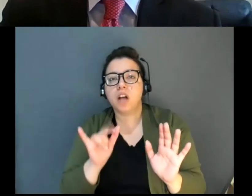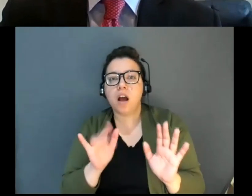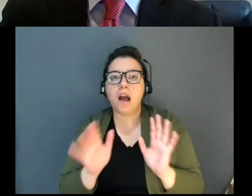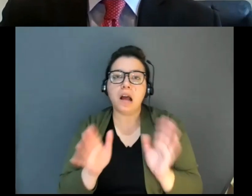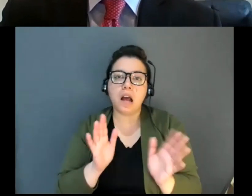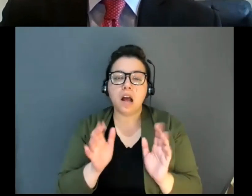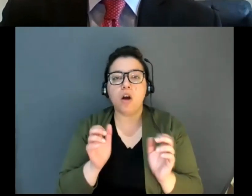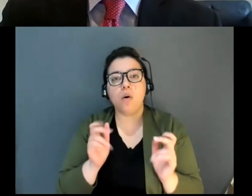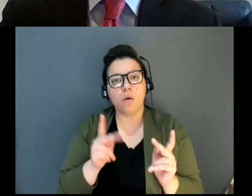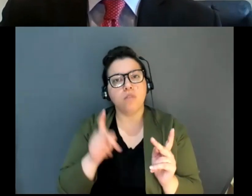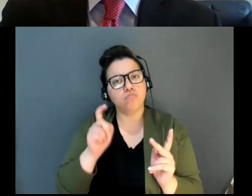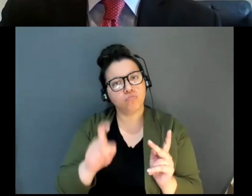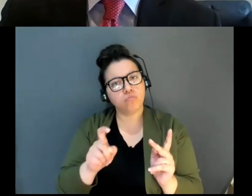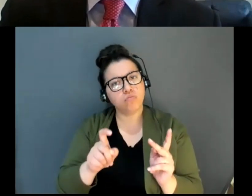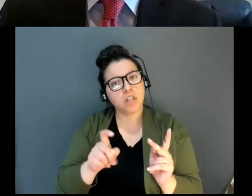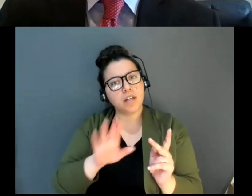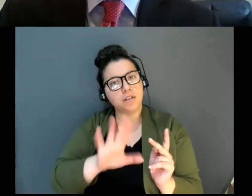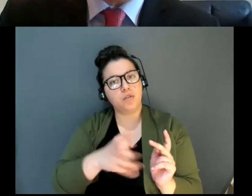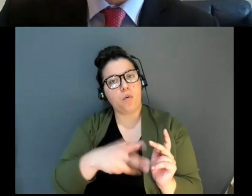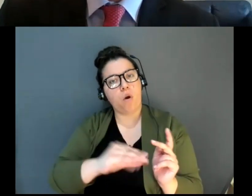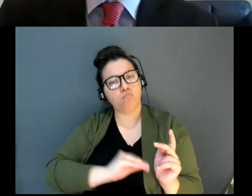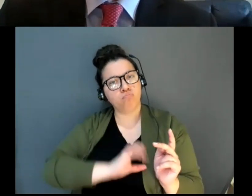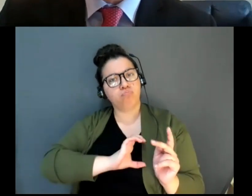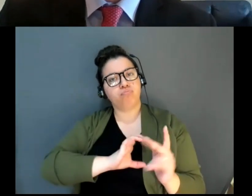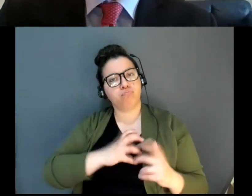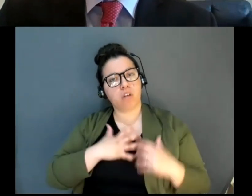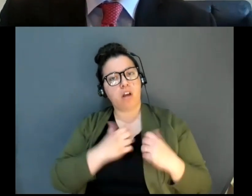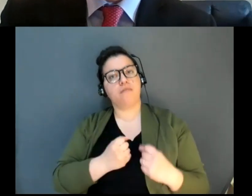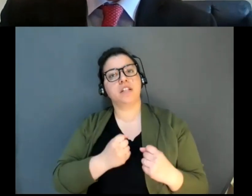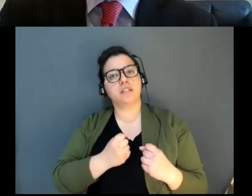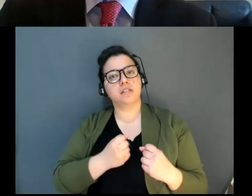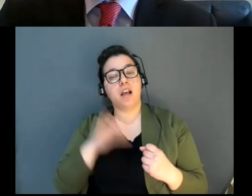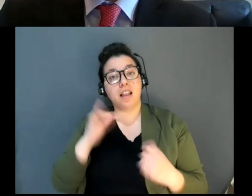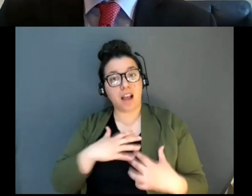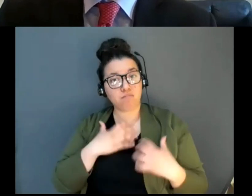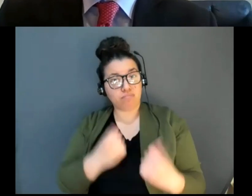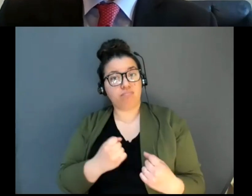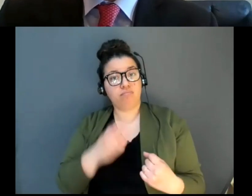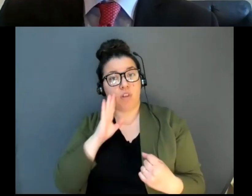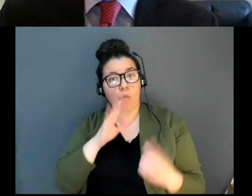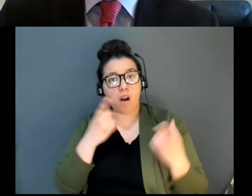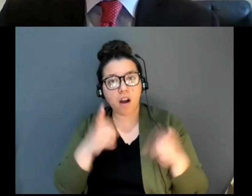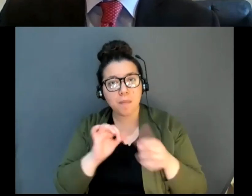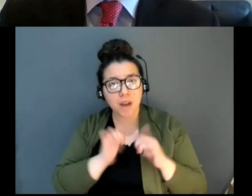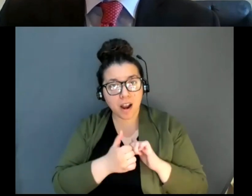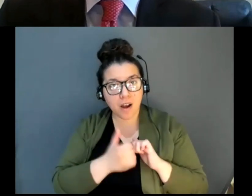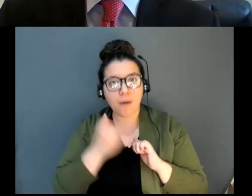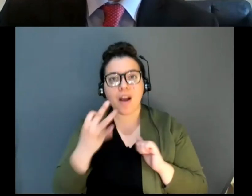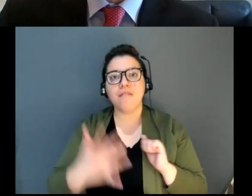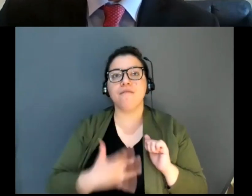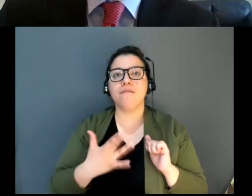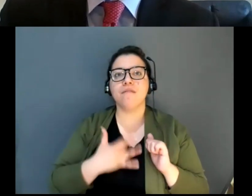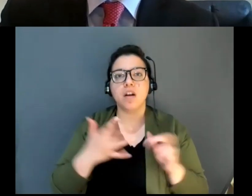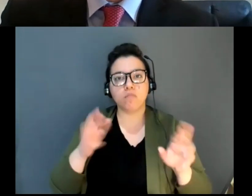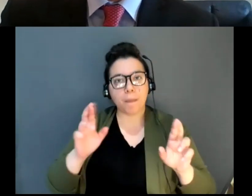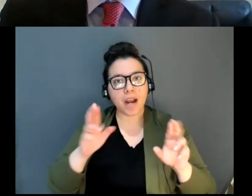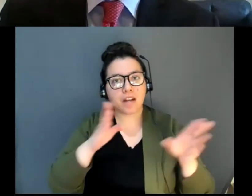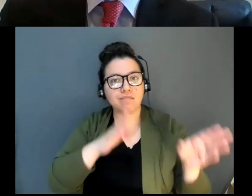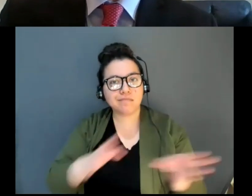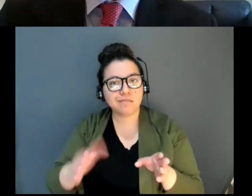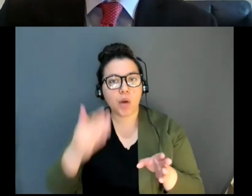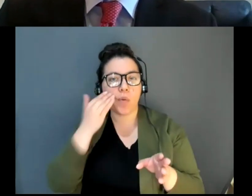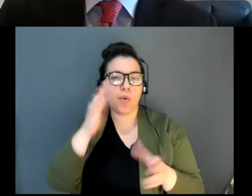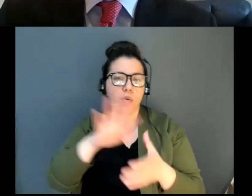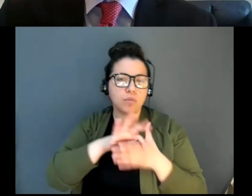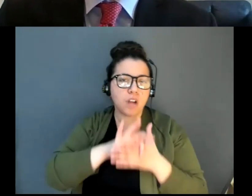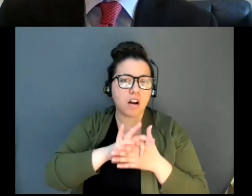to have confidence in yourself. And that confidence will come from being prepared and knowing what you're talking